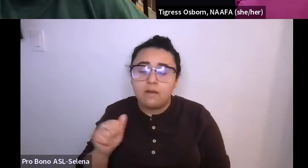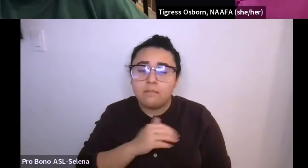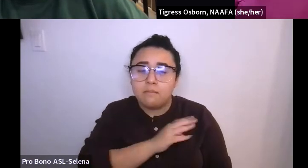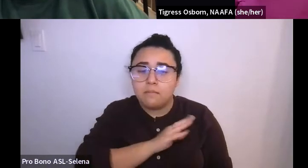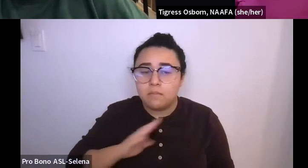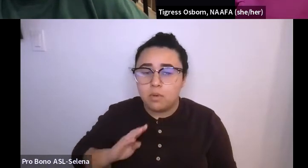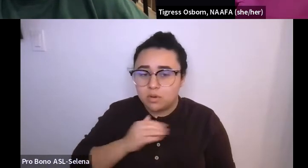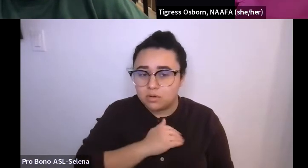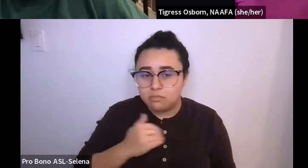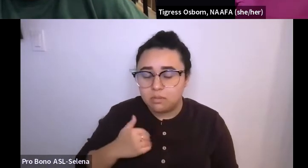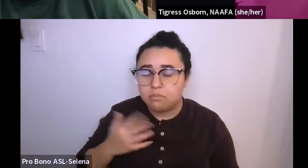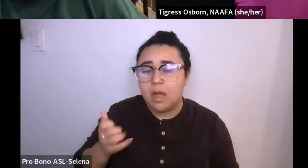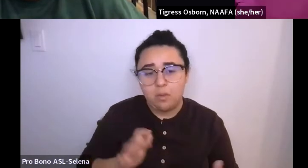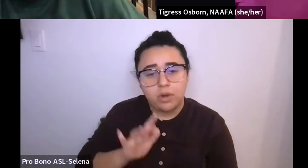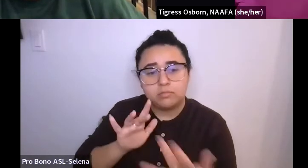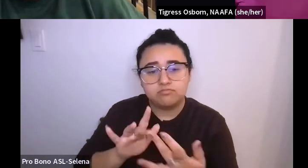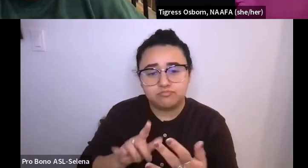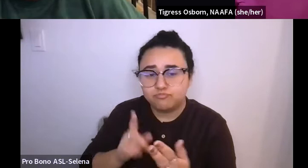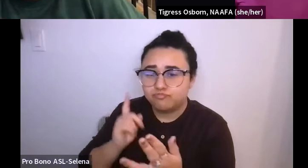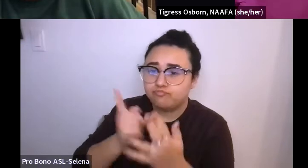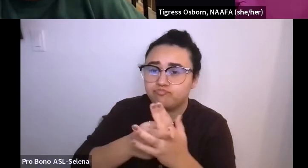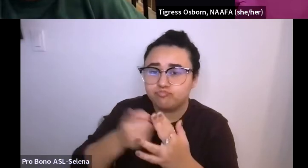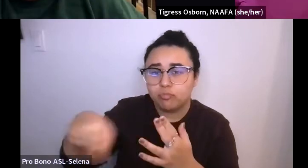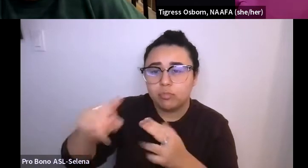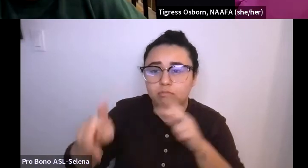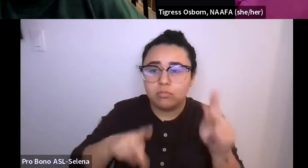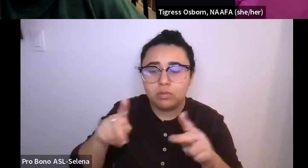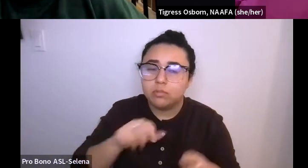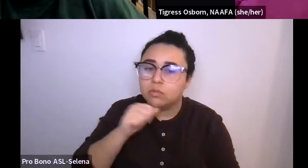Have you had any experience that I can learn from?